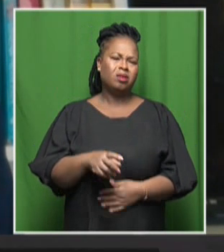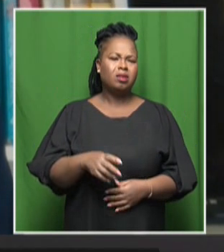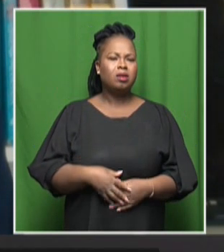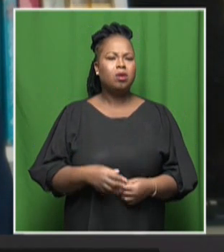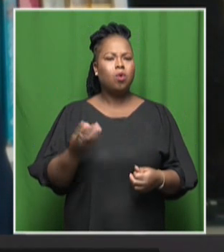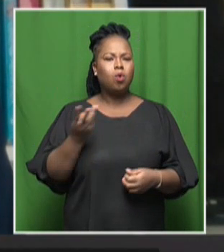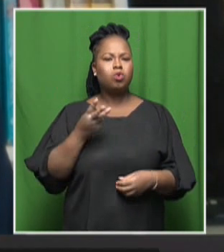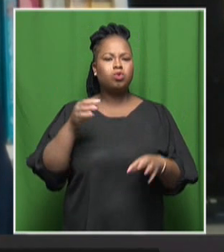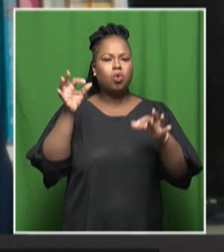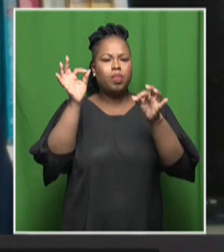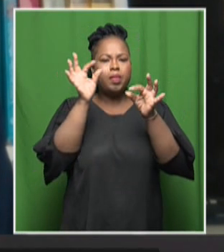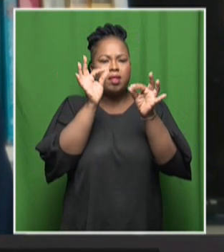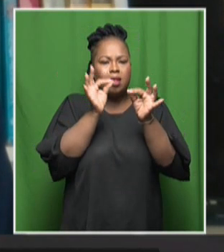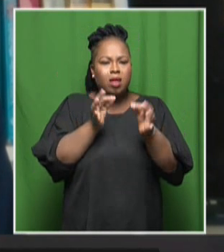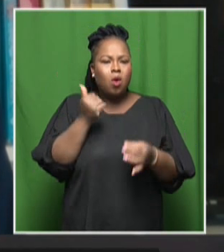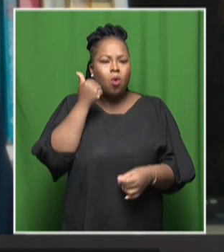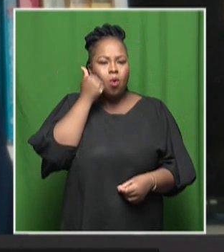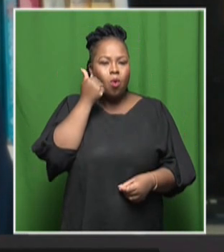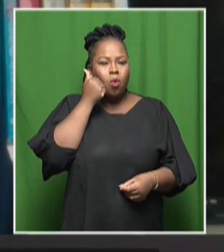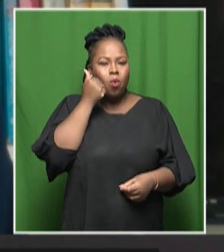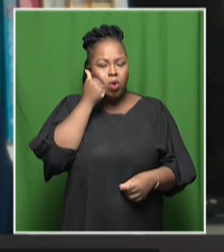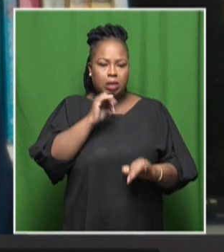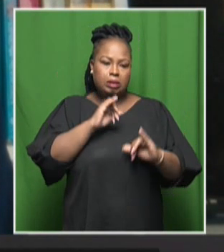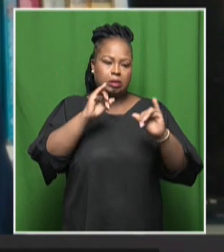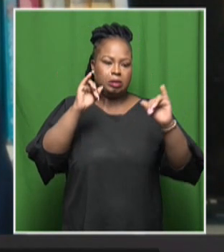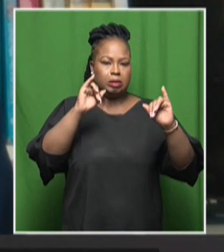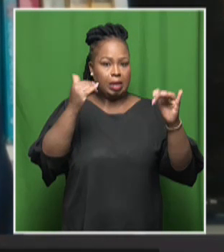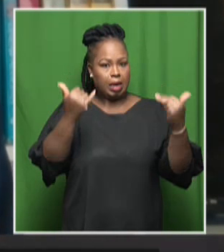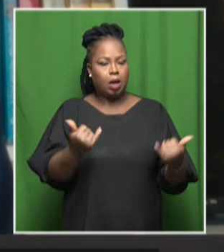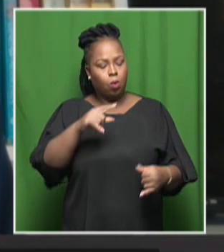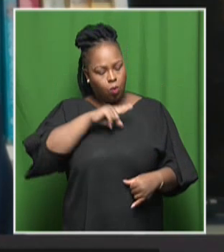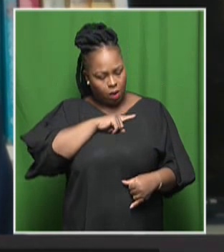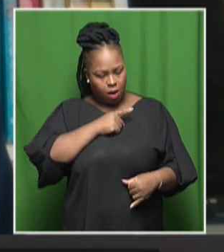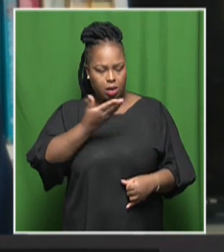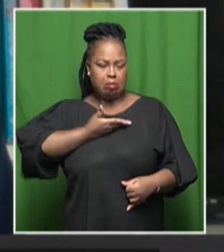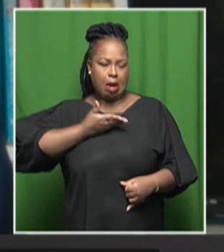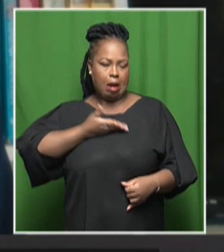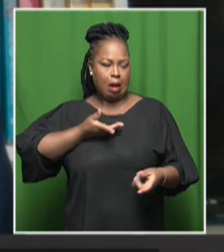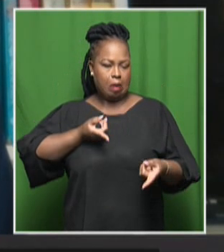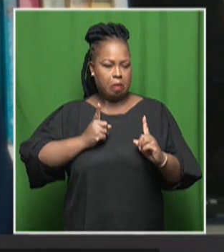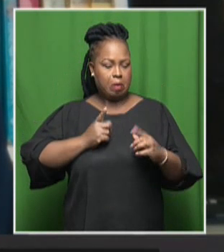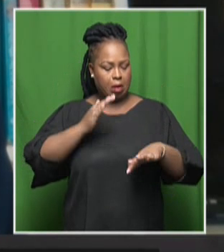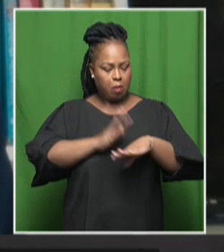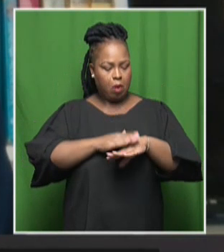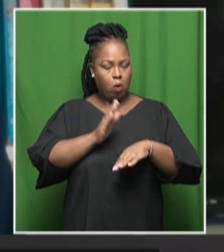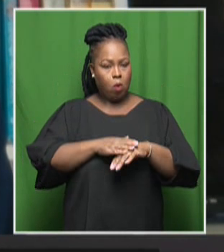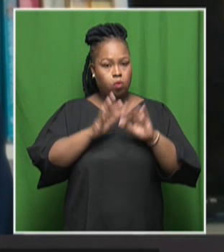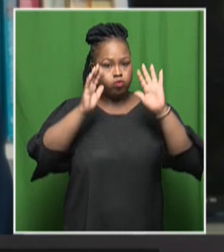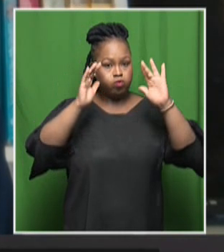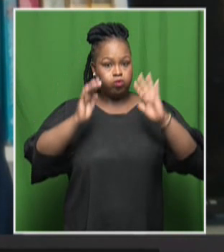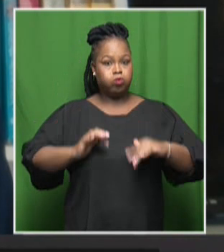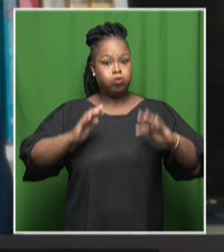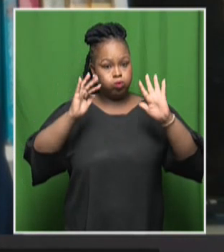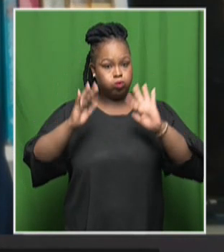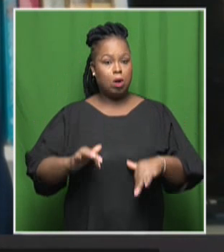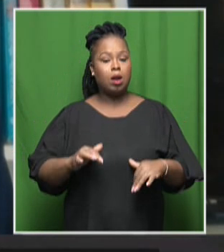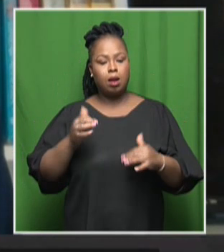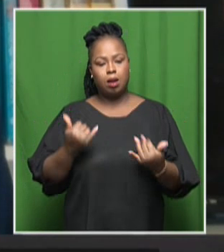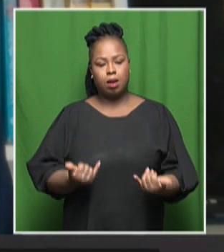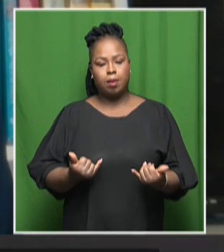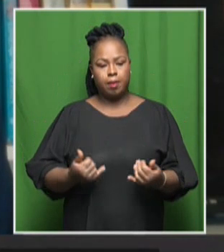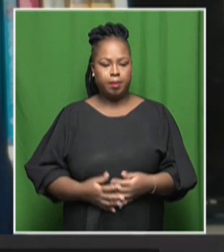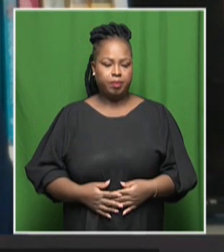vapor available than, say, 4 decades ago. And that's why we are getting more intense rainfall than we were supposed to have been getting from